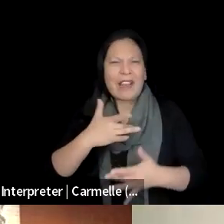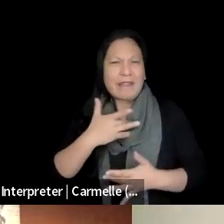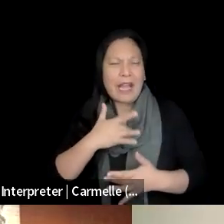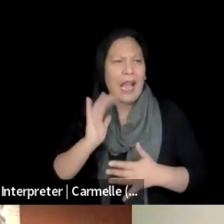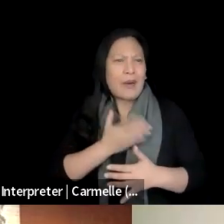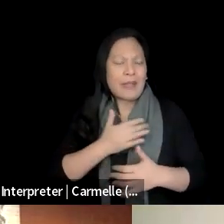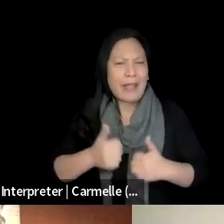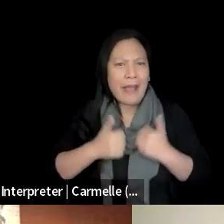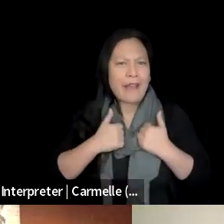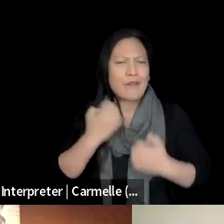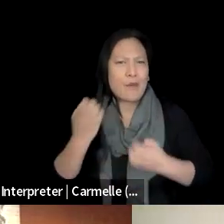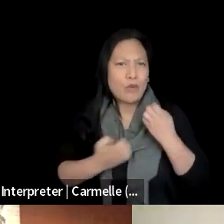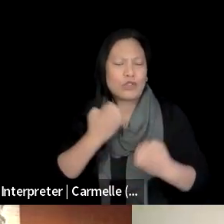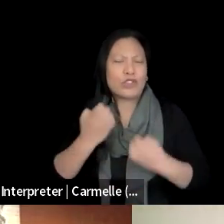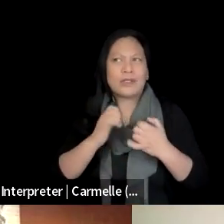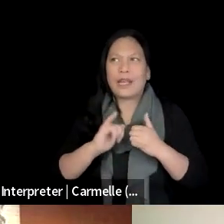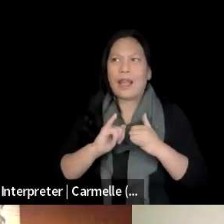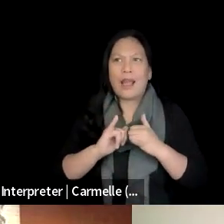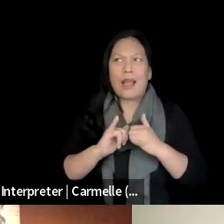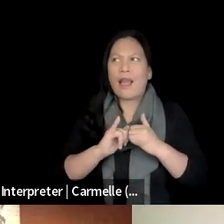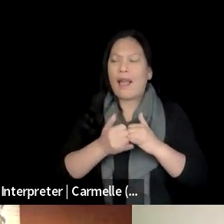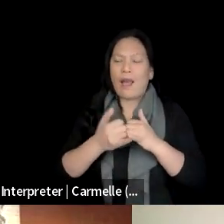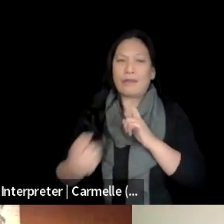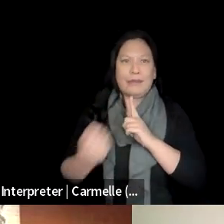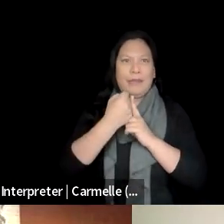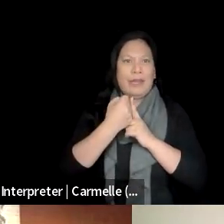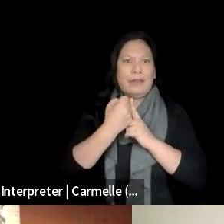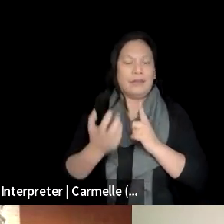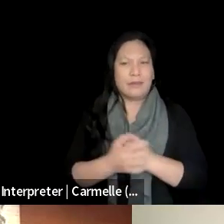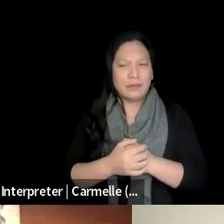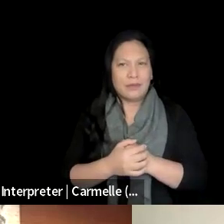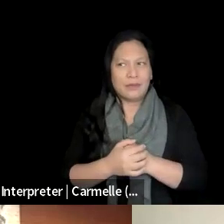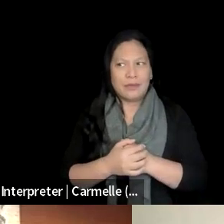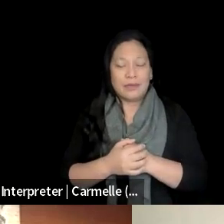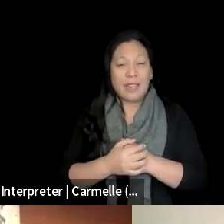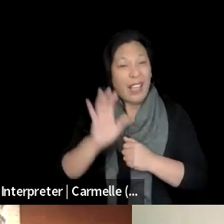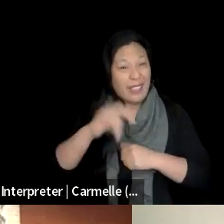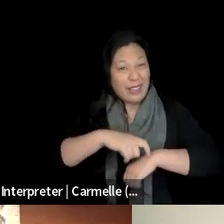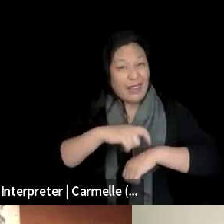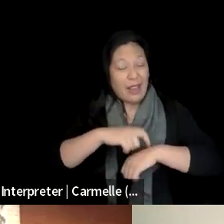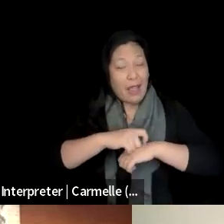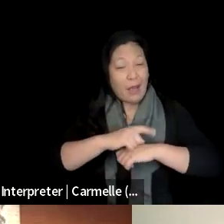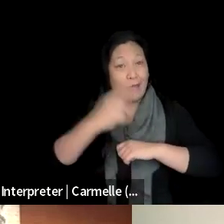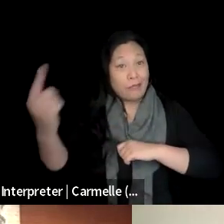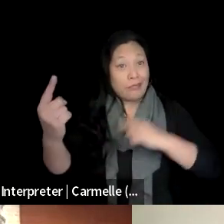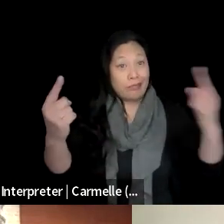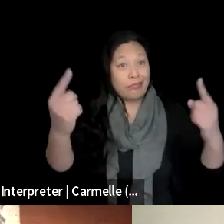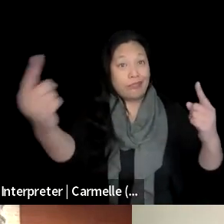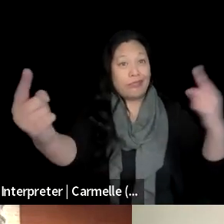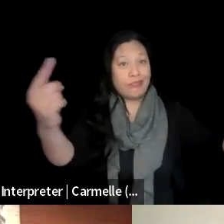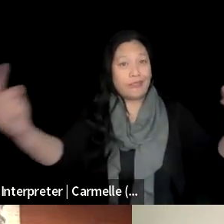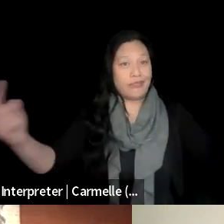our emotions, our feelings, and what it was like to be apart from each other for a while there, quite a